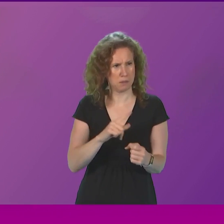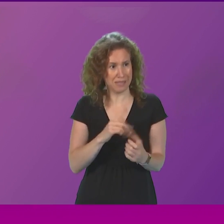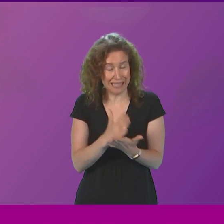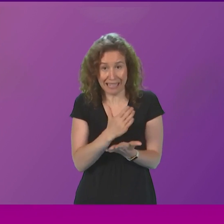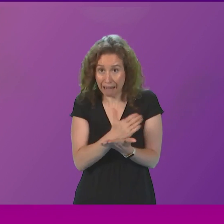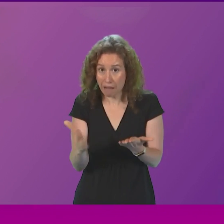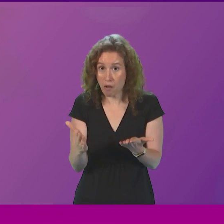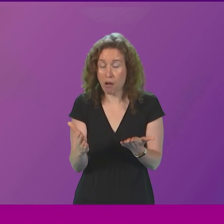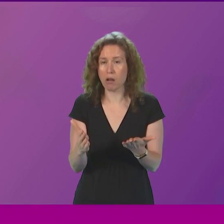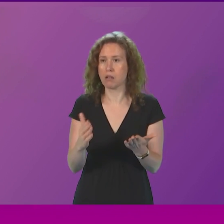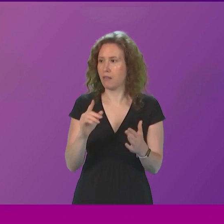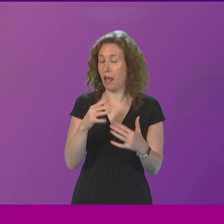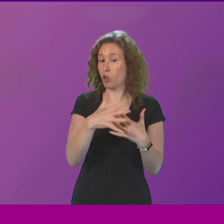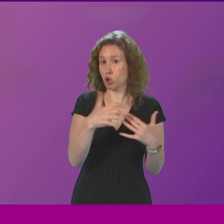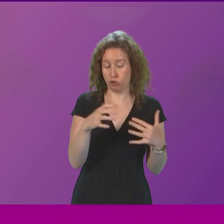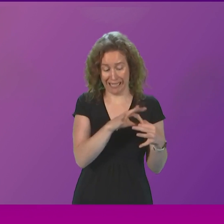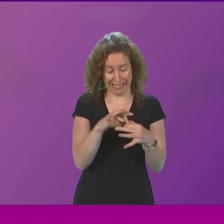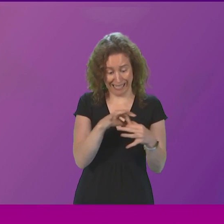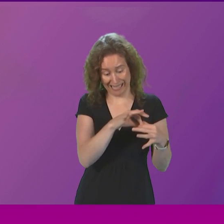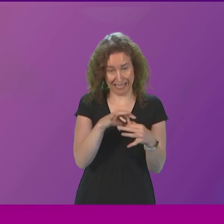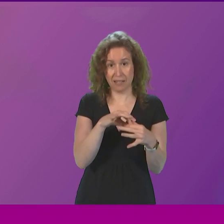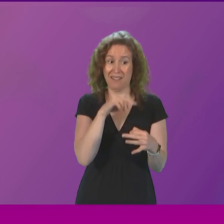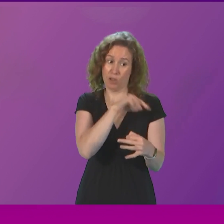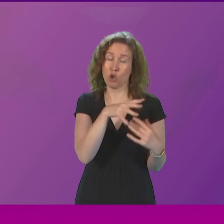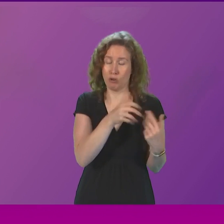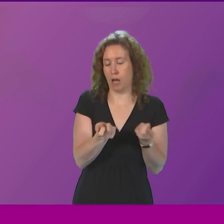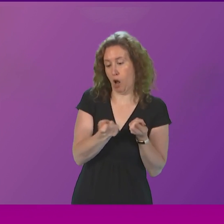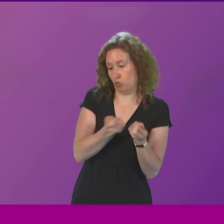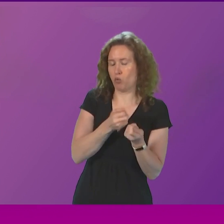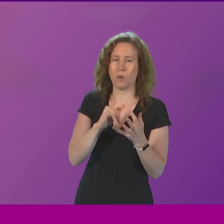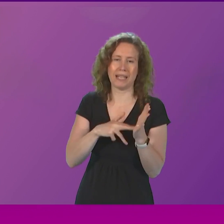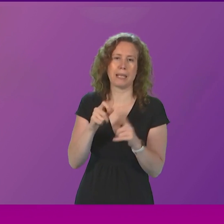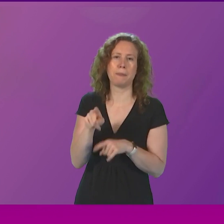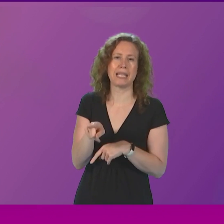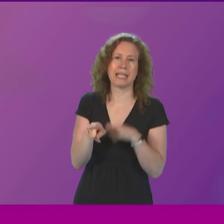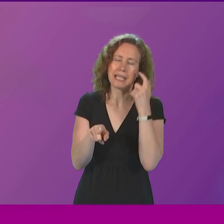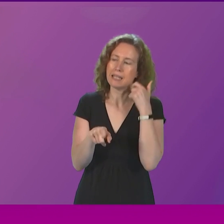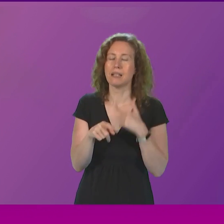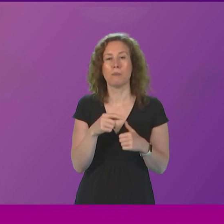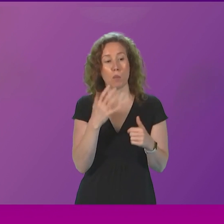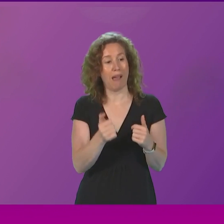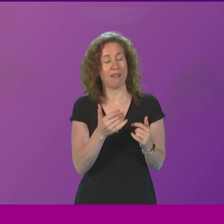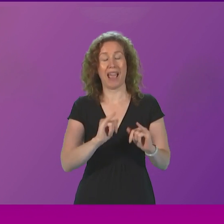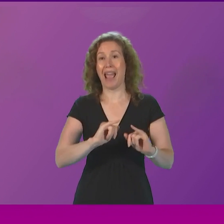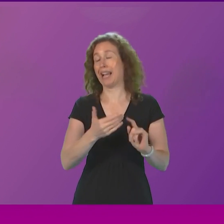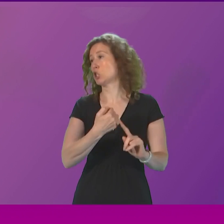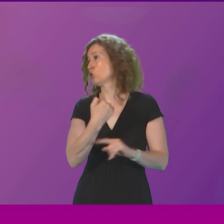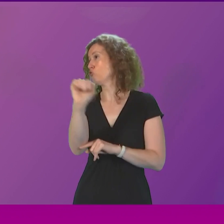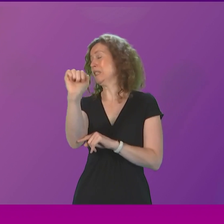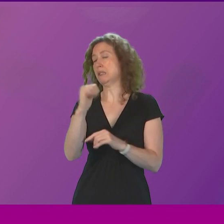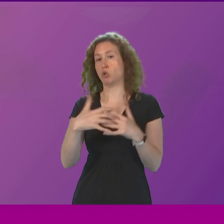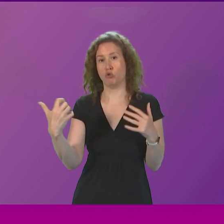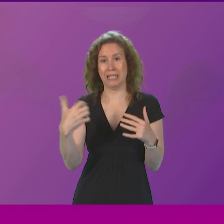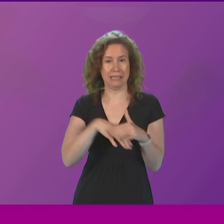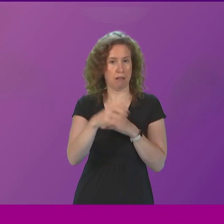clearer than ever before that the green tail is wagging the SNP dog. The extremist Greens in government seem to be calling an awful lot of